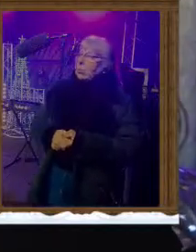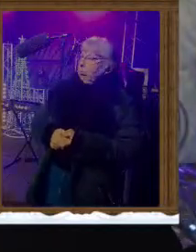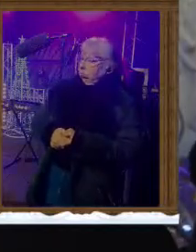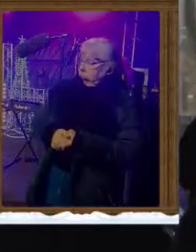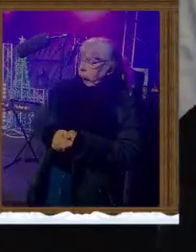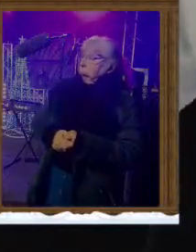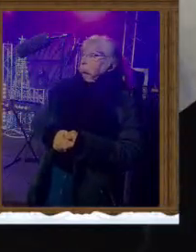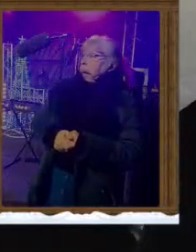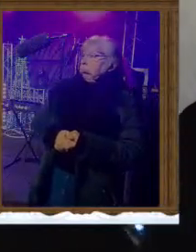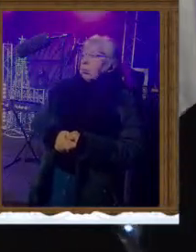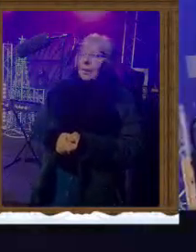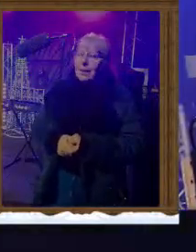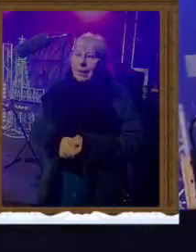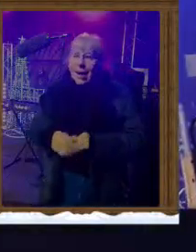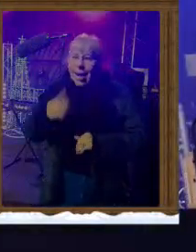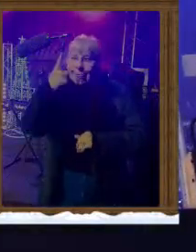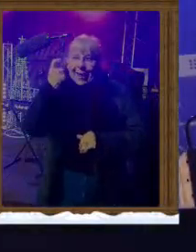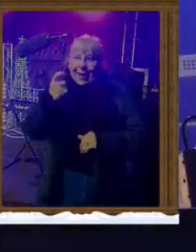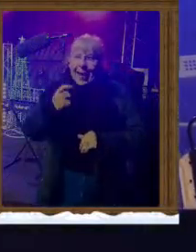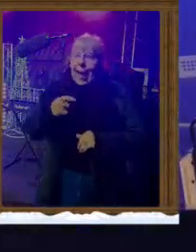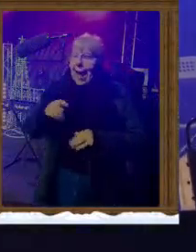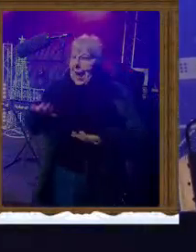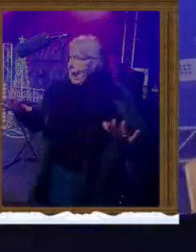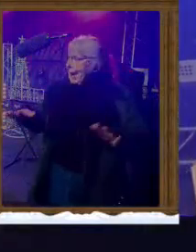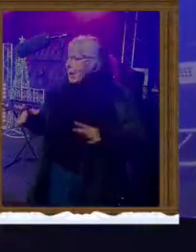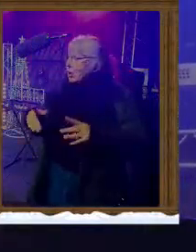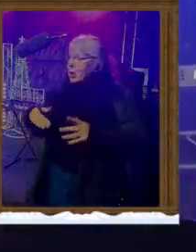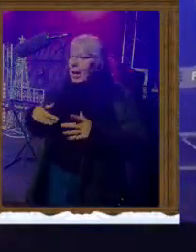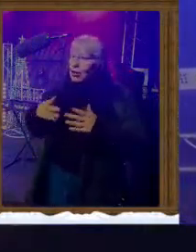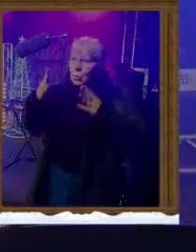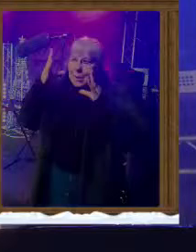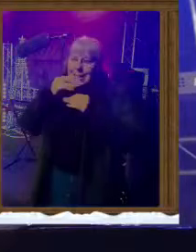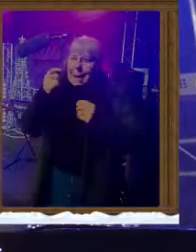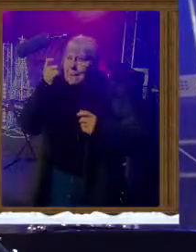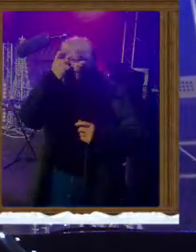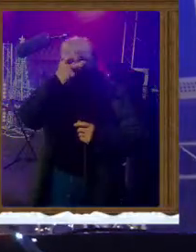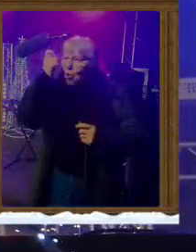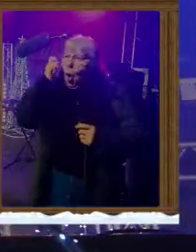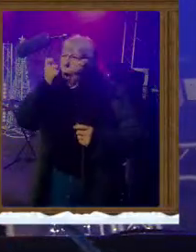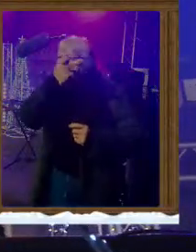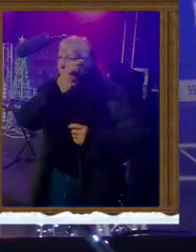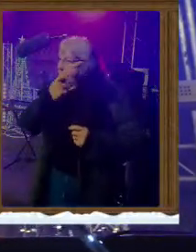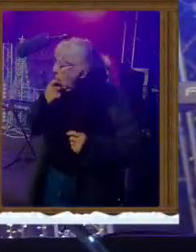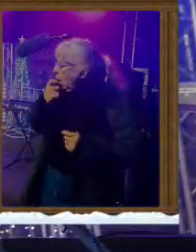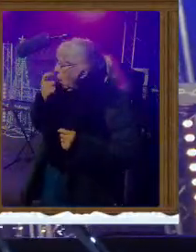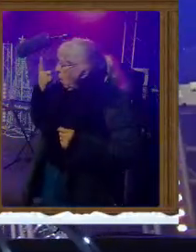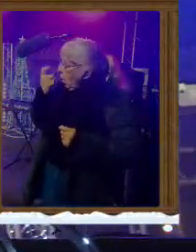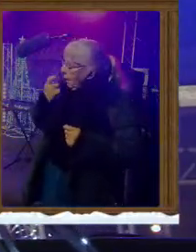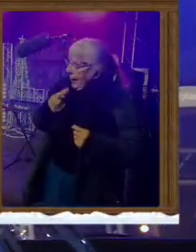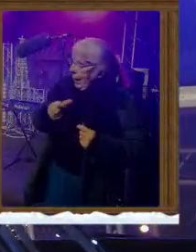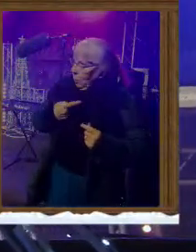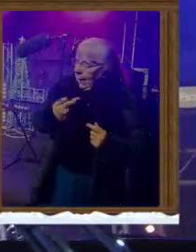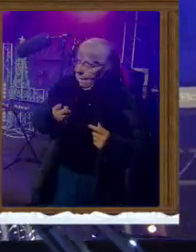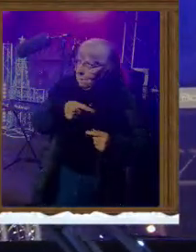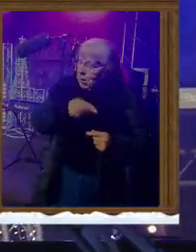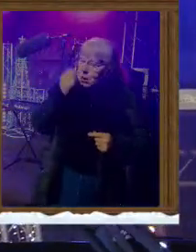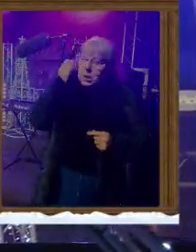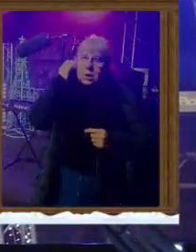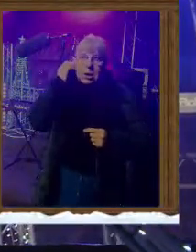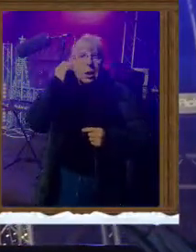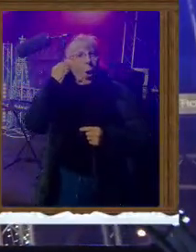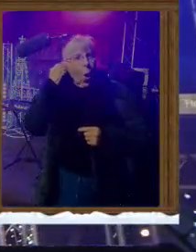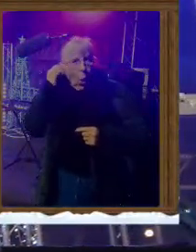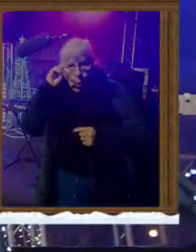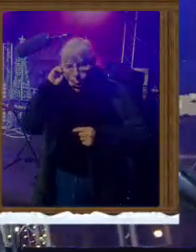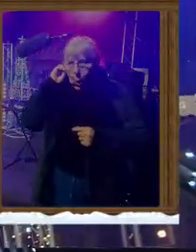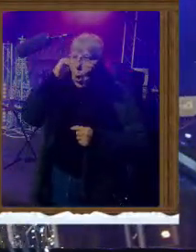They did there. They can draw on kids when they're asleep sometimes. Can we get one? I've even heard of elves